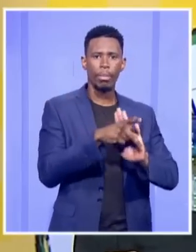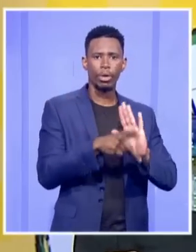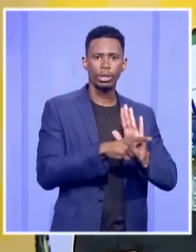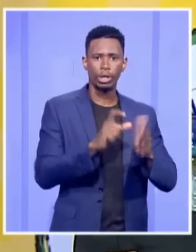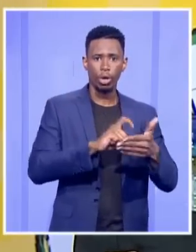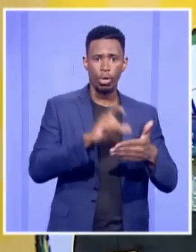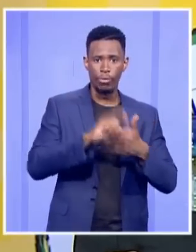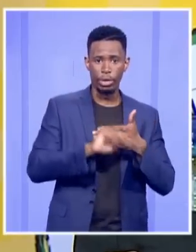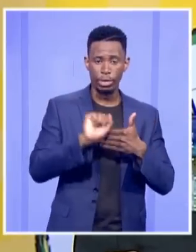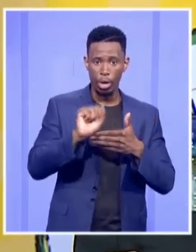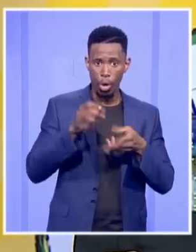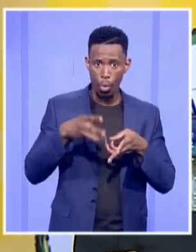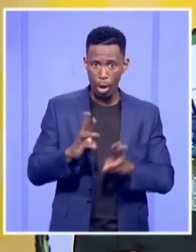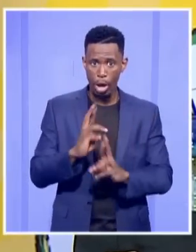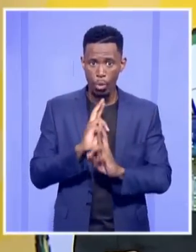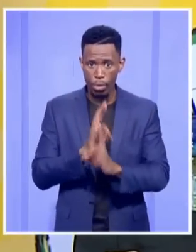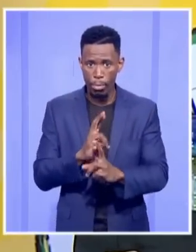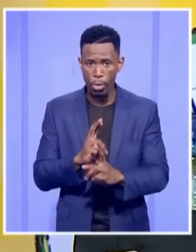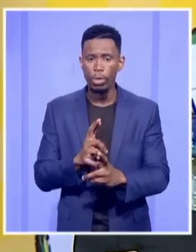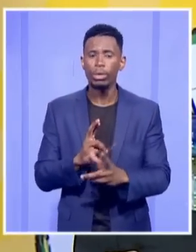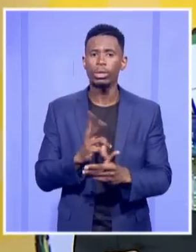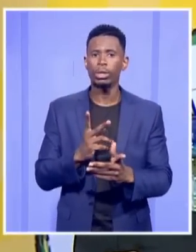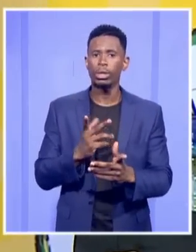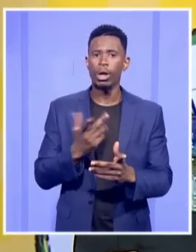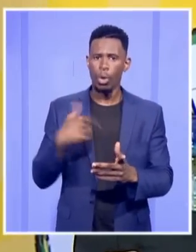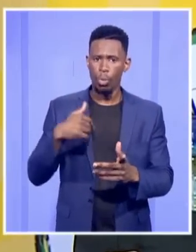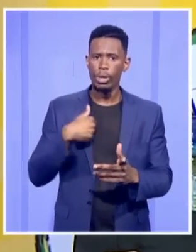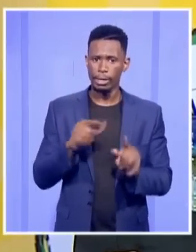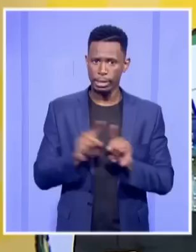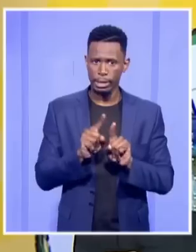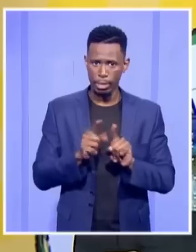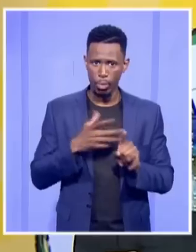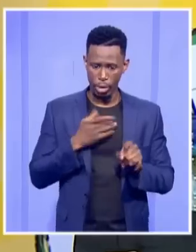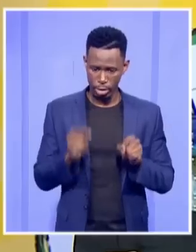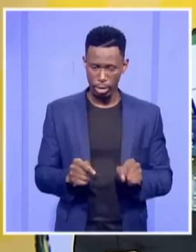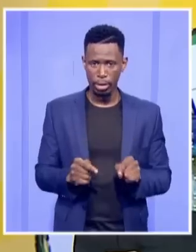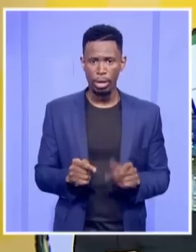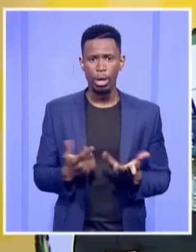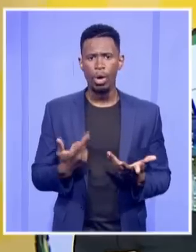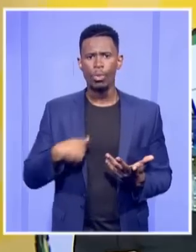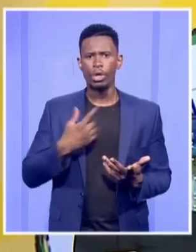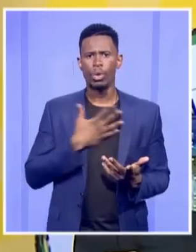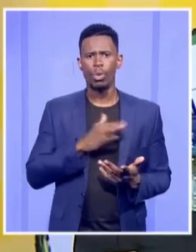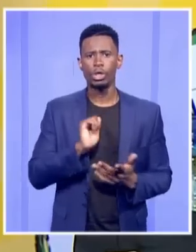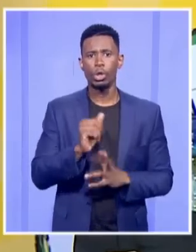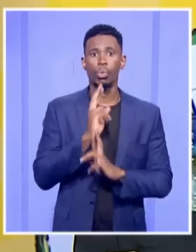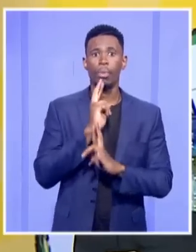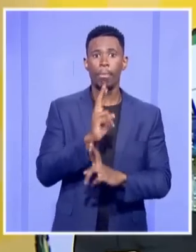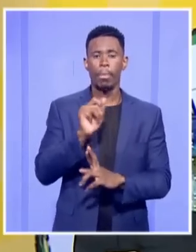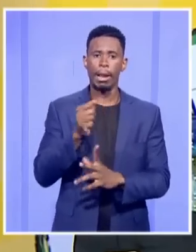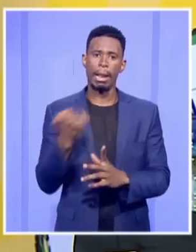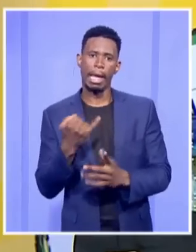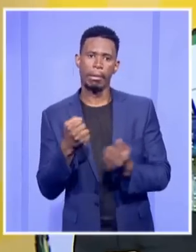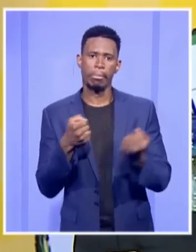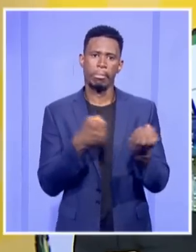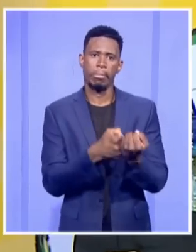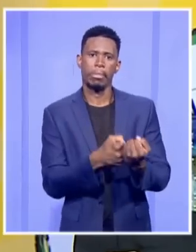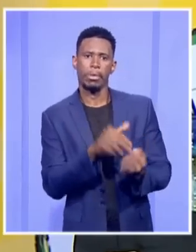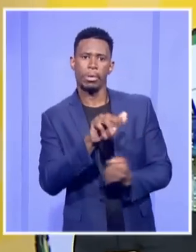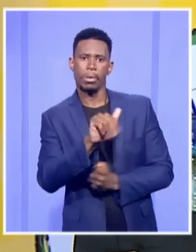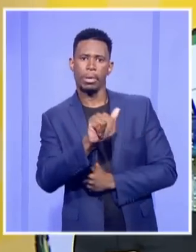same. Your reports don't have to be favorable to the ANC. We subscribe to an independent media ourselves.